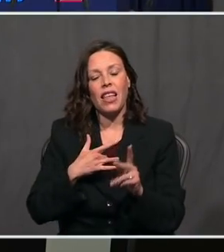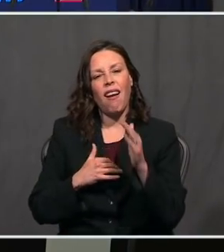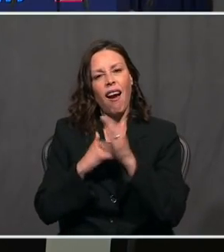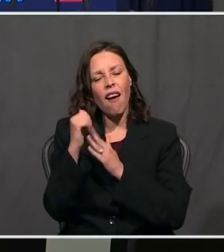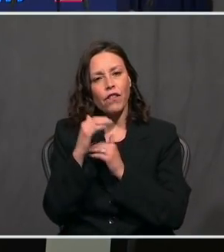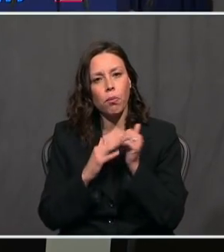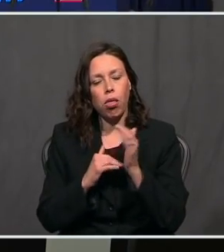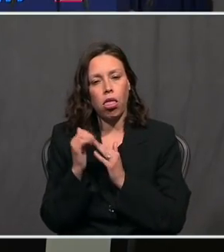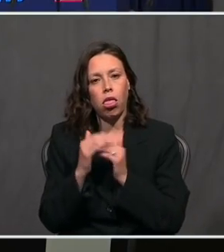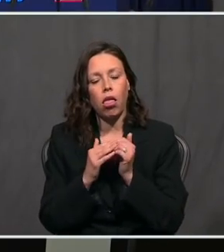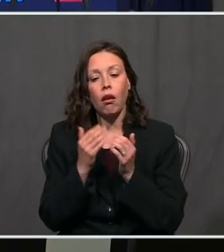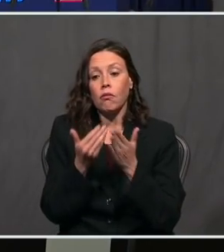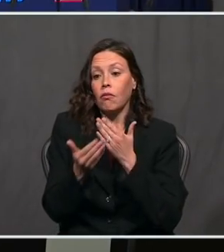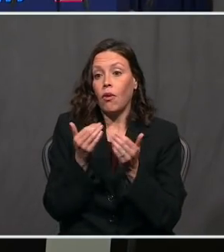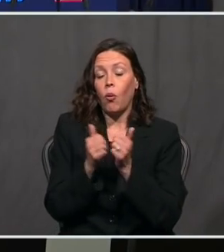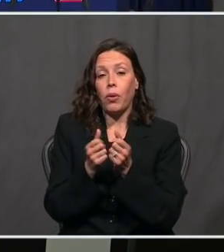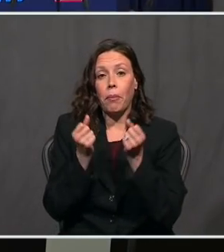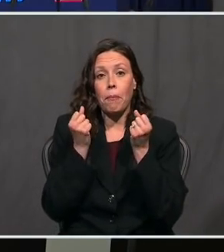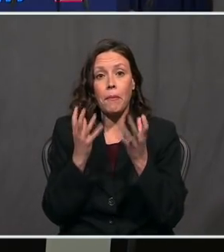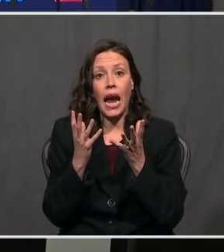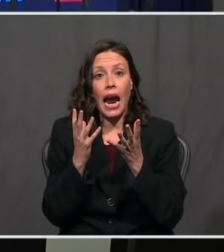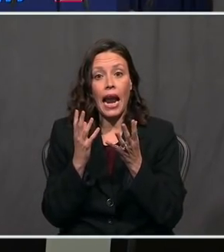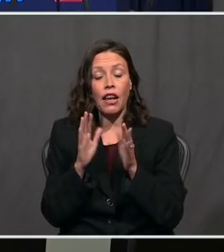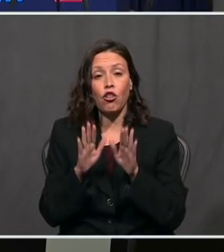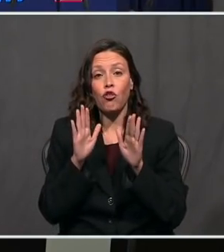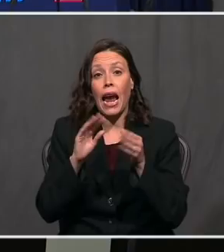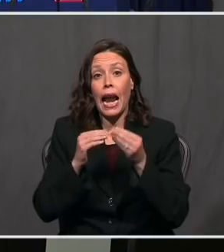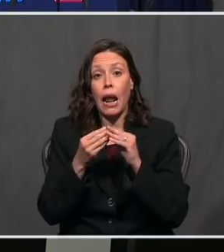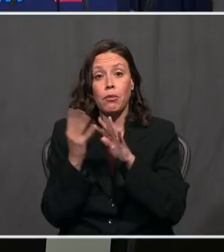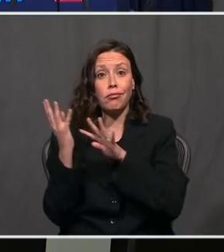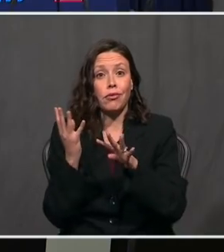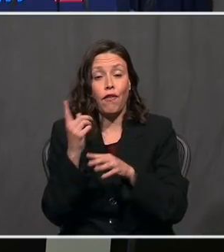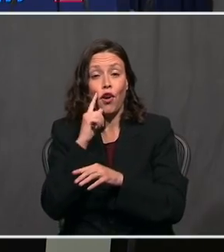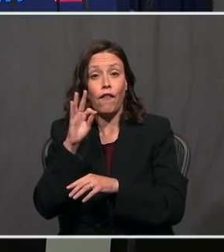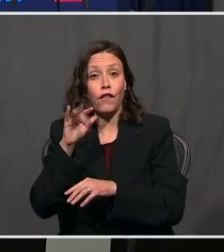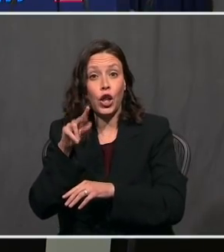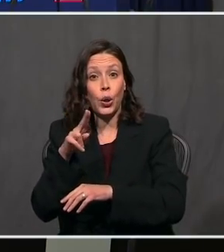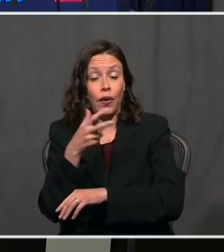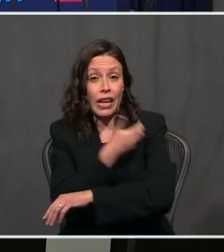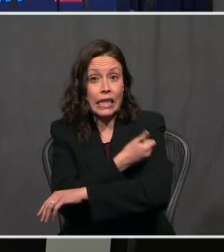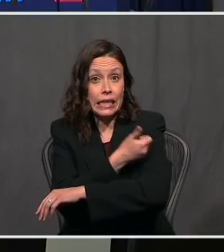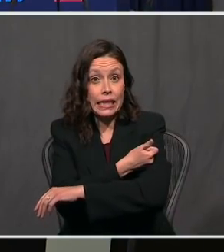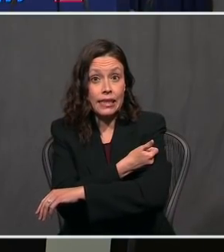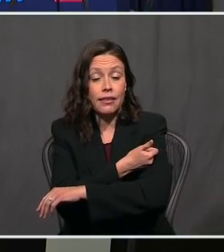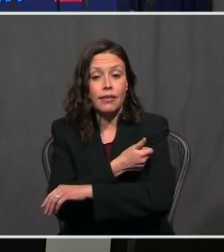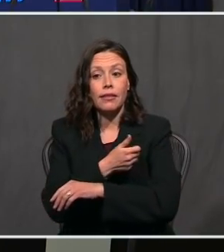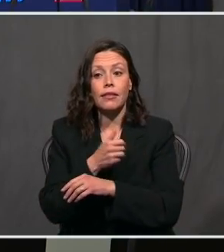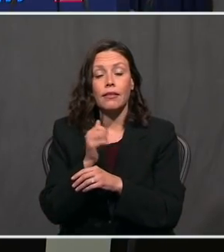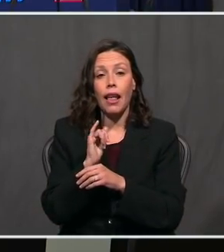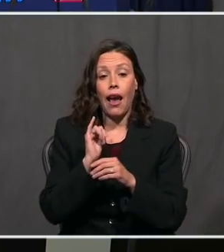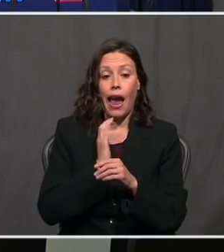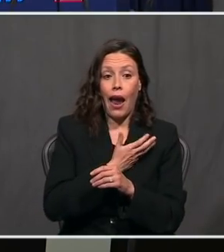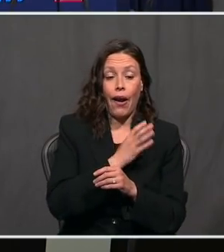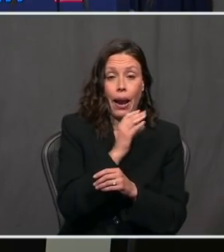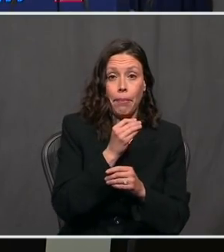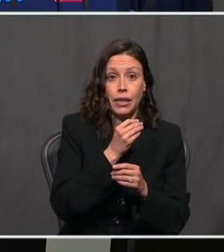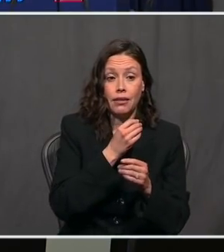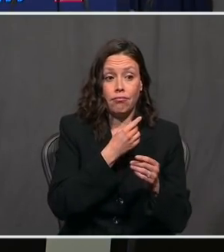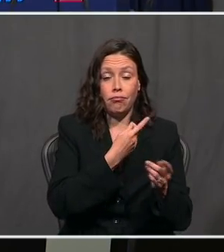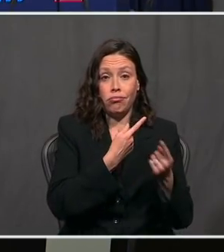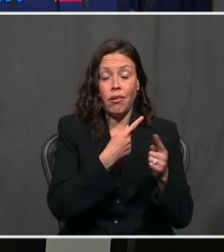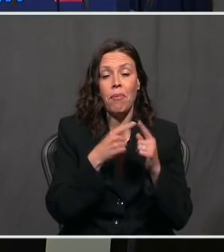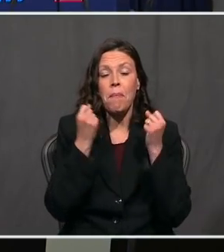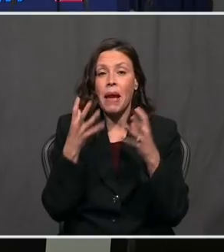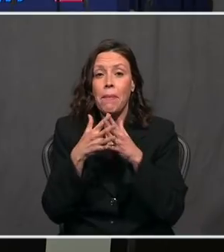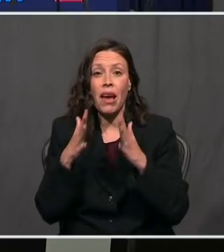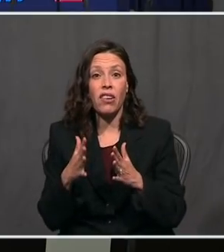with it, because even with the great numbers that we've had with the flu vaccine over the last couple of years, even between the companies like ours, there's a ton of